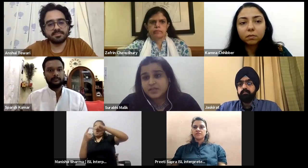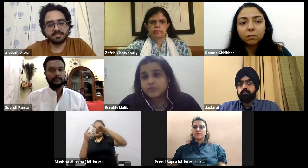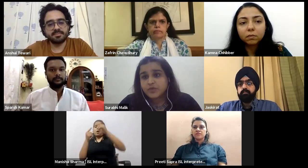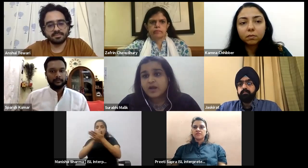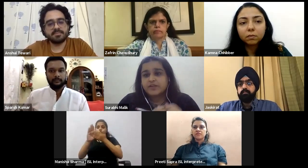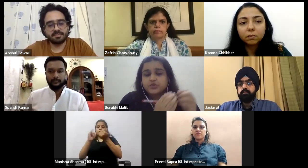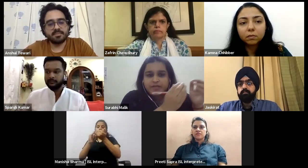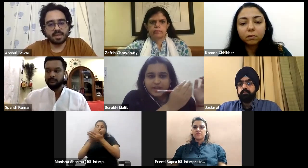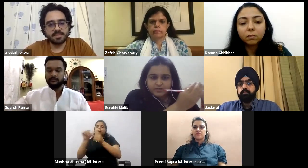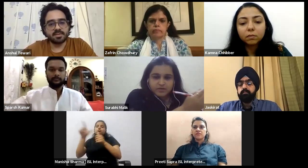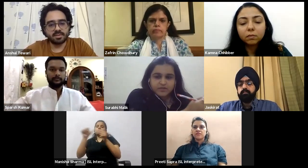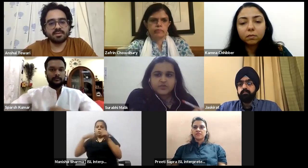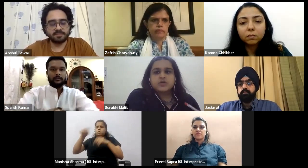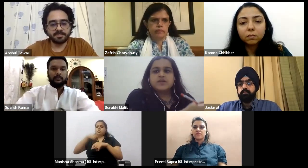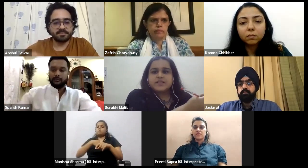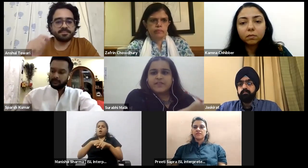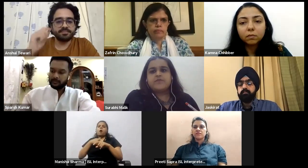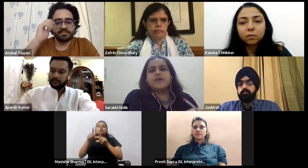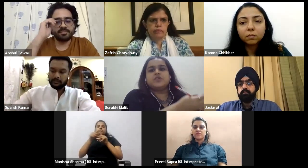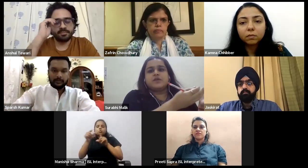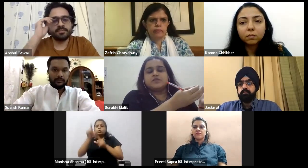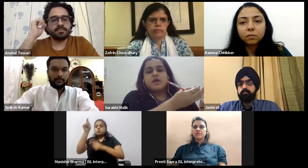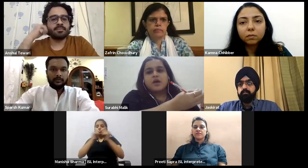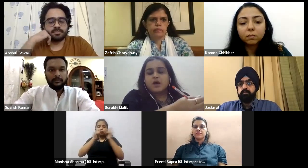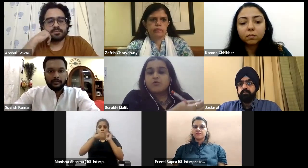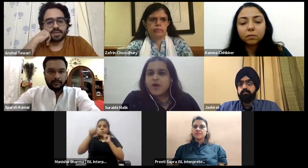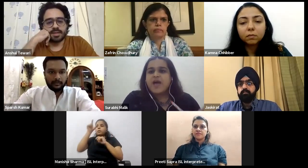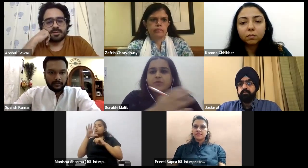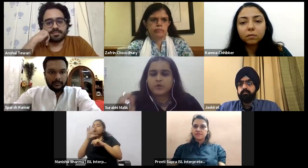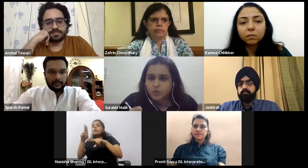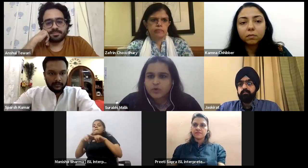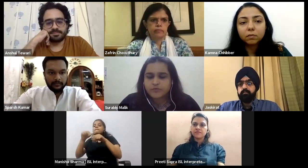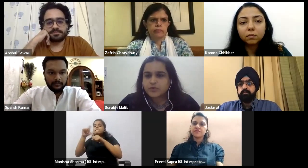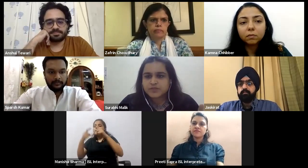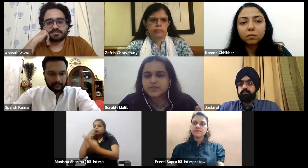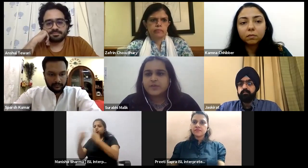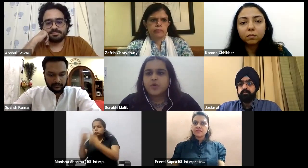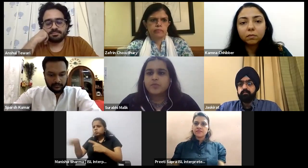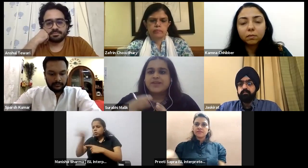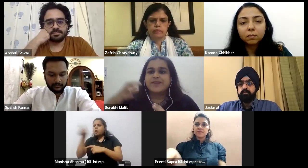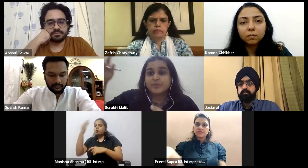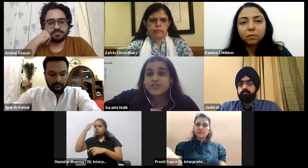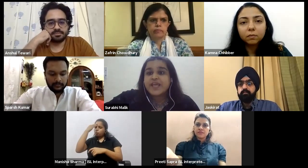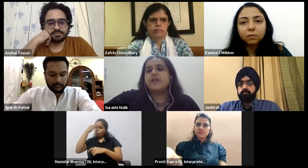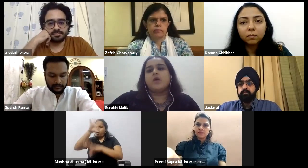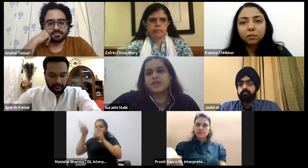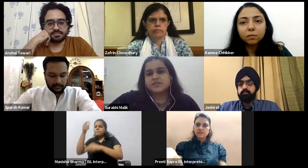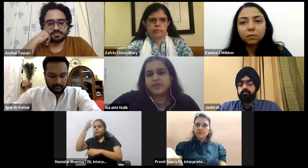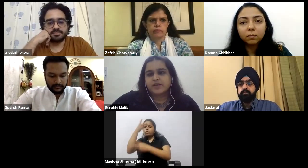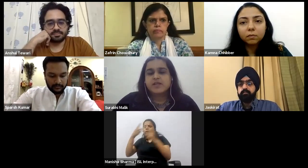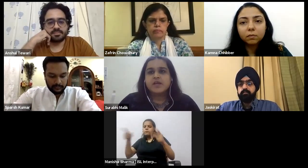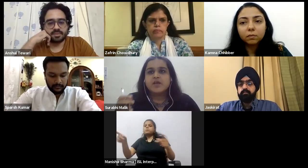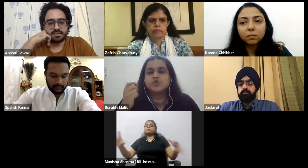that's the need of the hour, that you connect the journalists and the fact checkers who have got a hold of, this entire problem, and connect them to the end